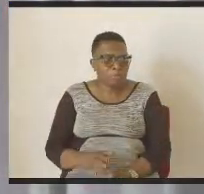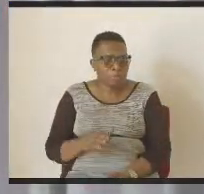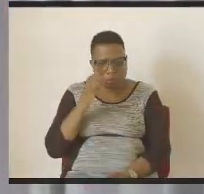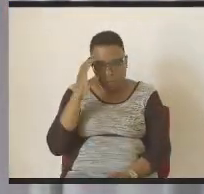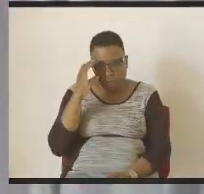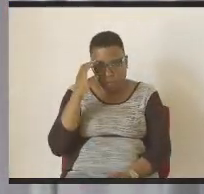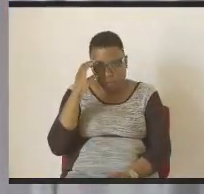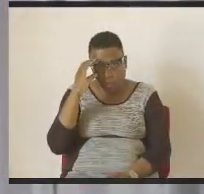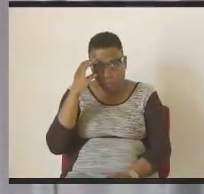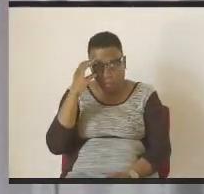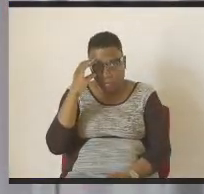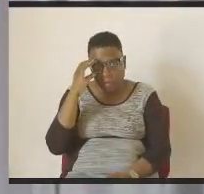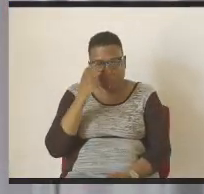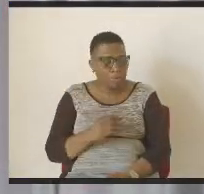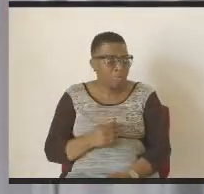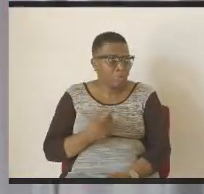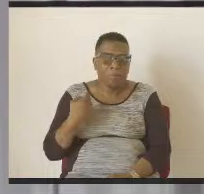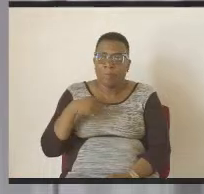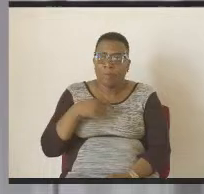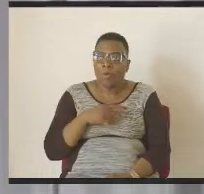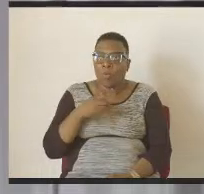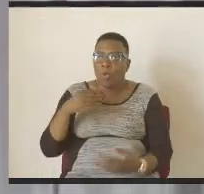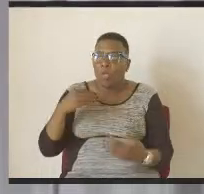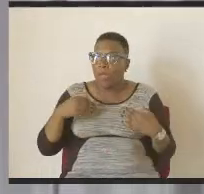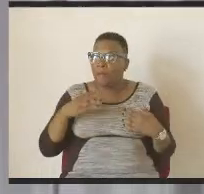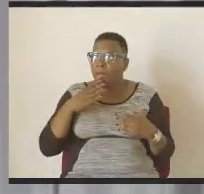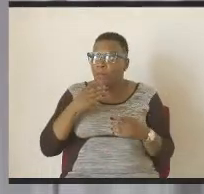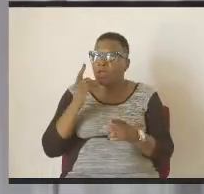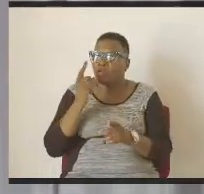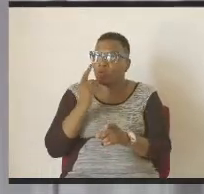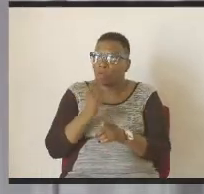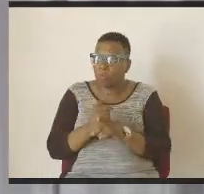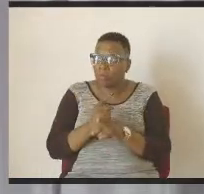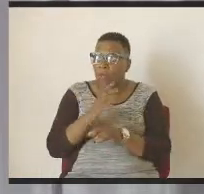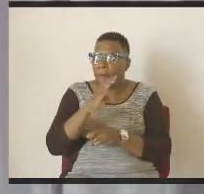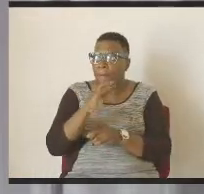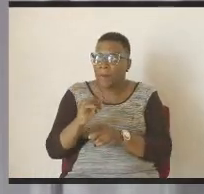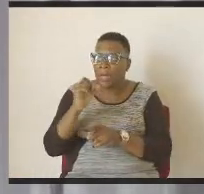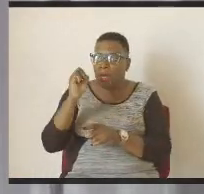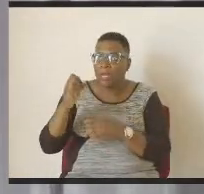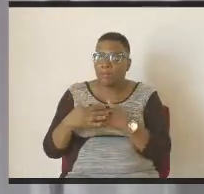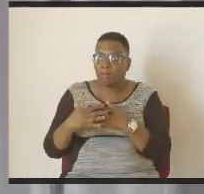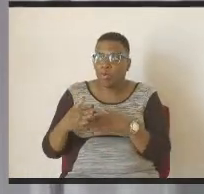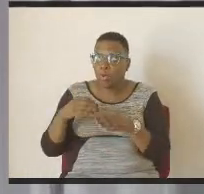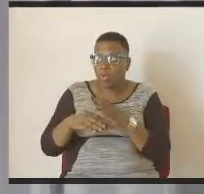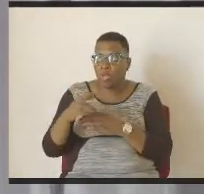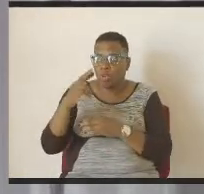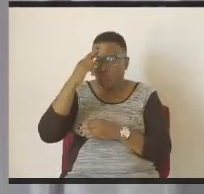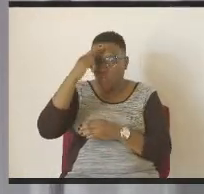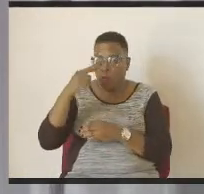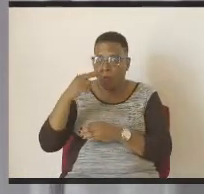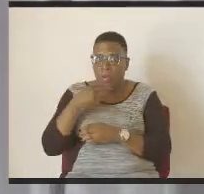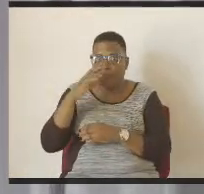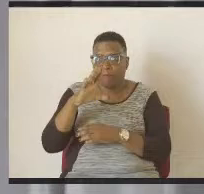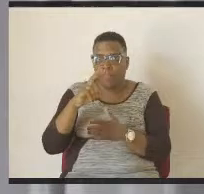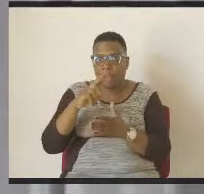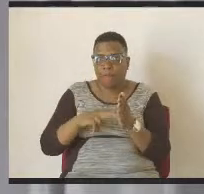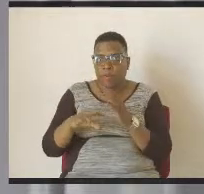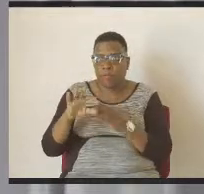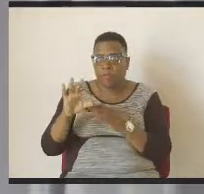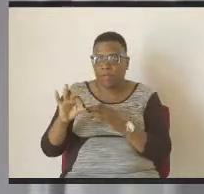And we have been justified by his blood in Romans 5, verse 9. Much more then, be